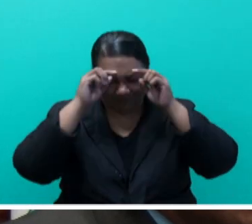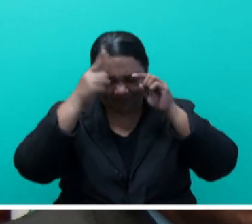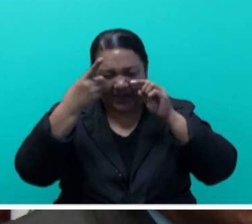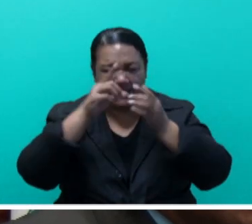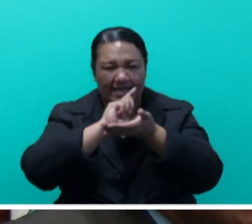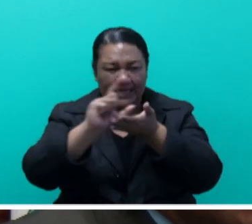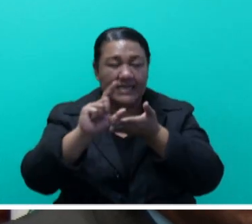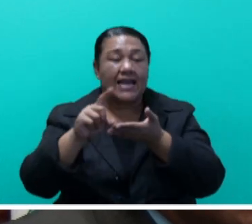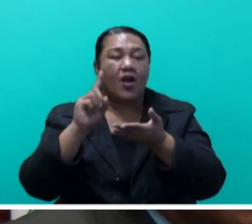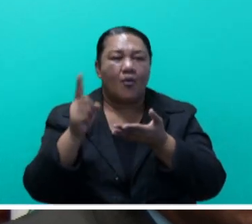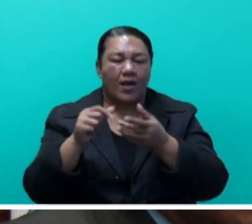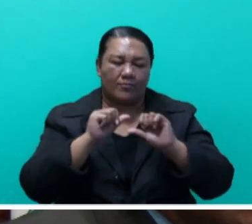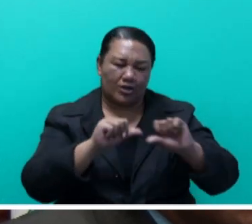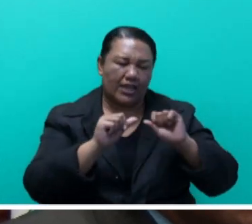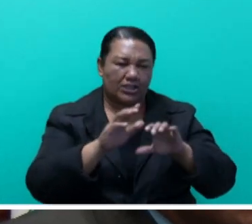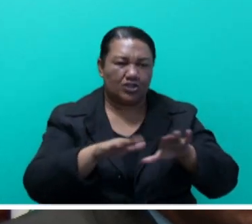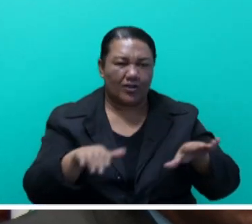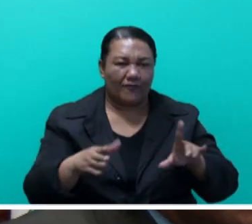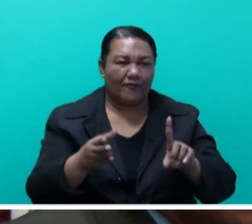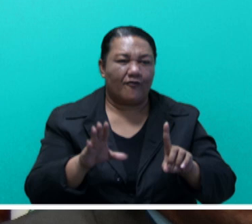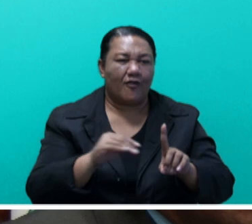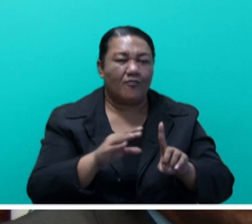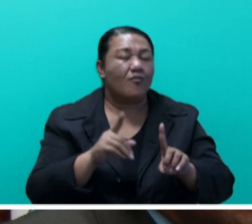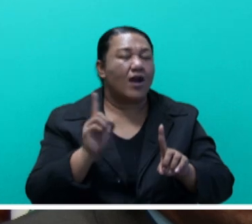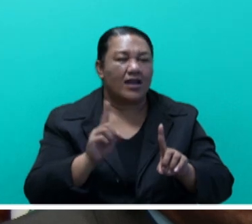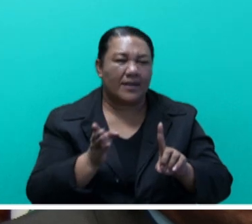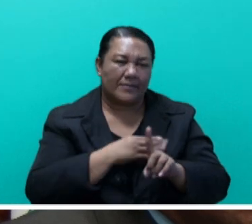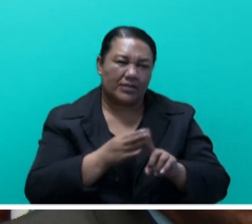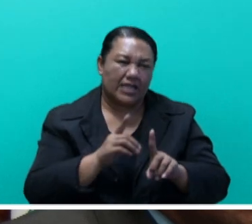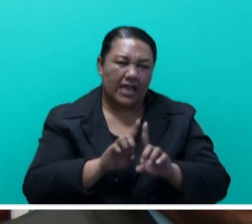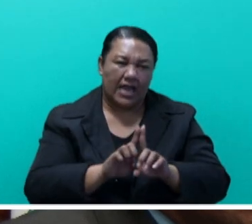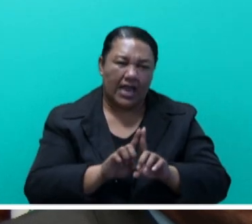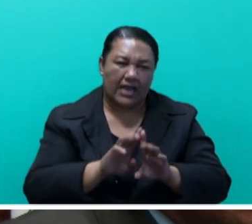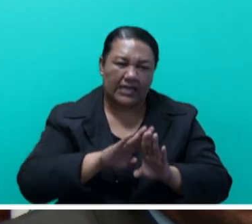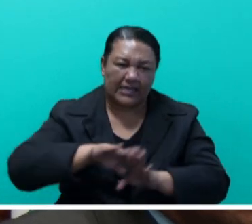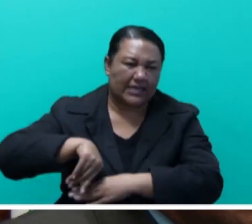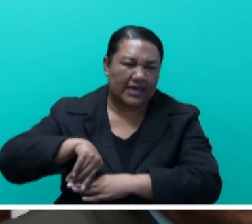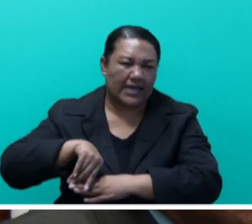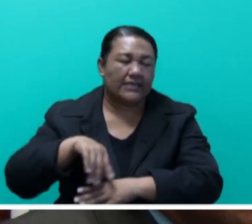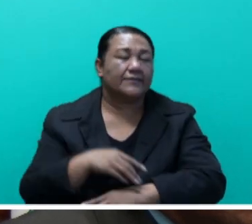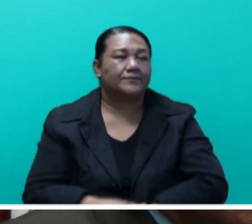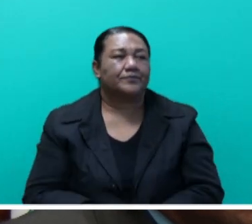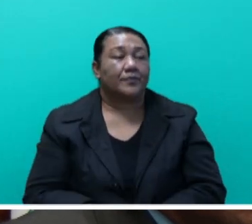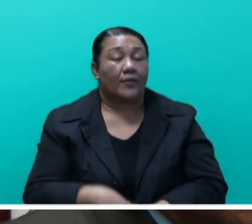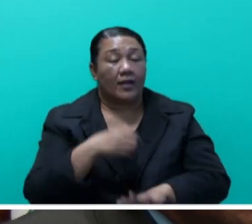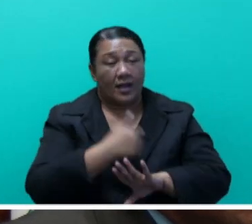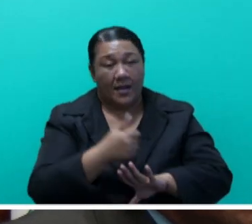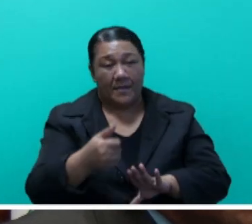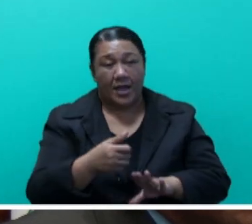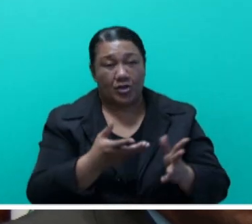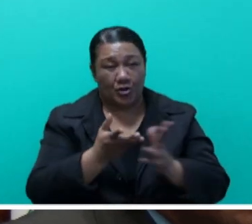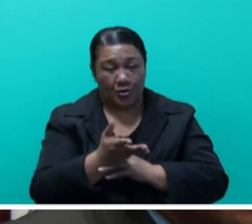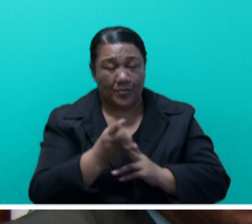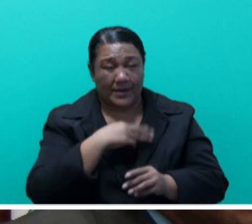to protect children from abuse and neglect. Speaker, sir, the coalition government, through my ministry,